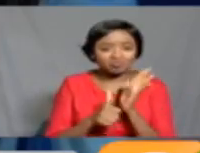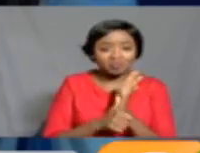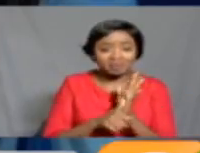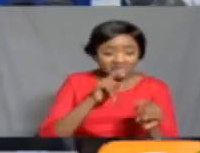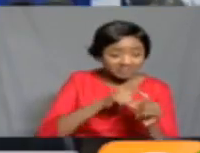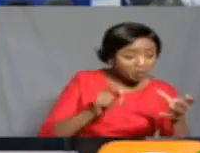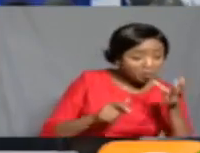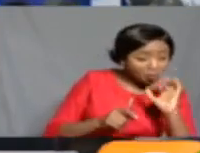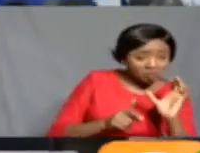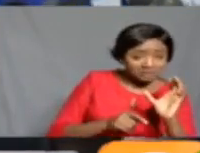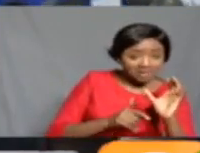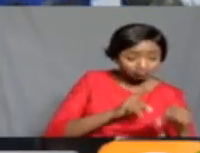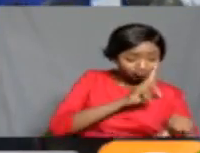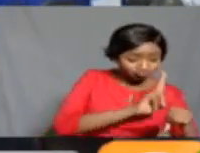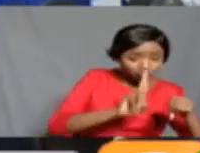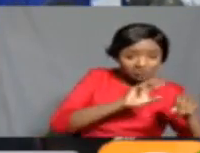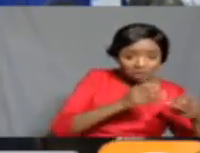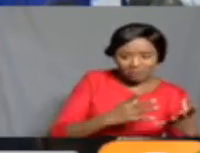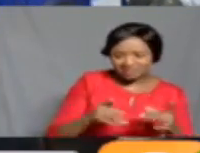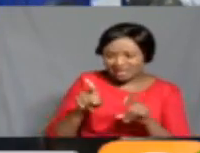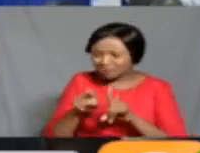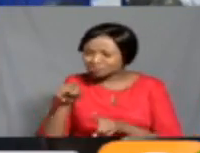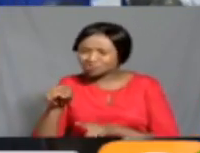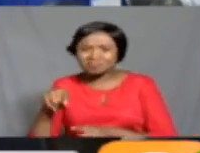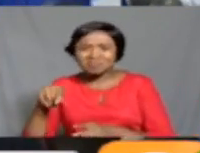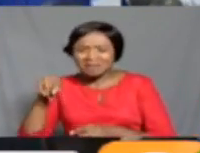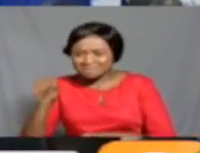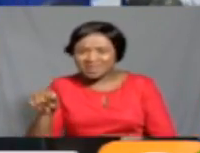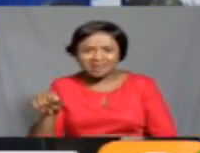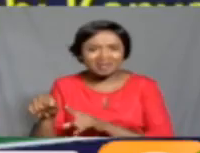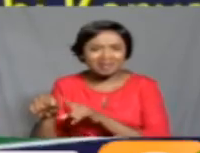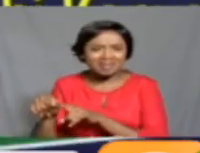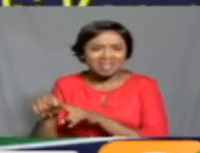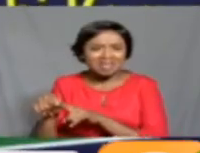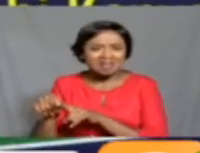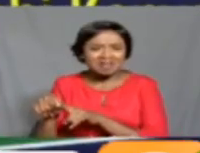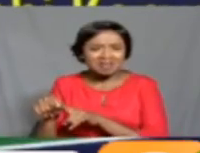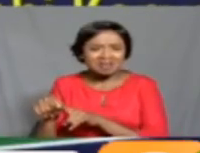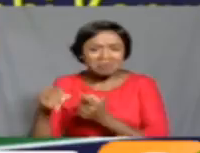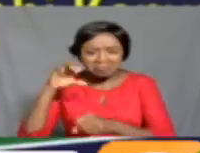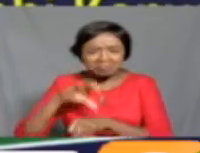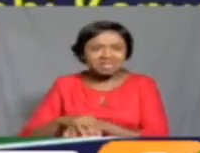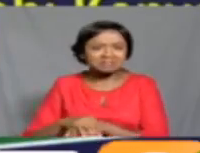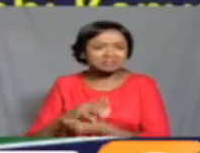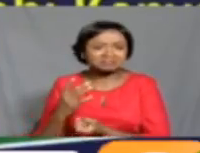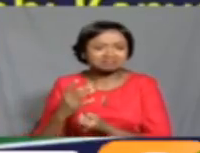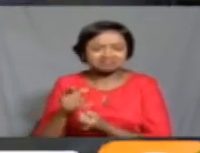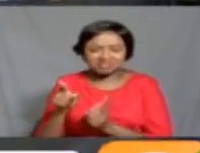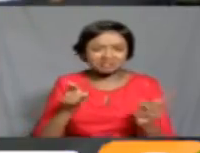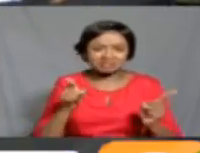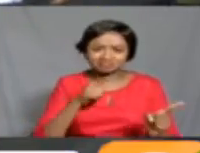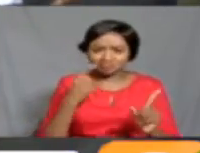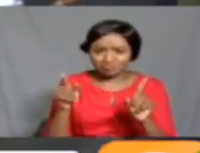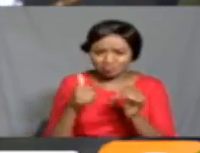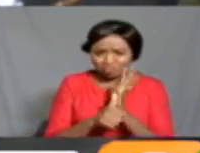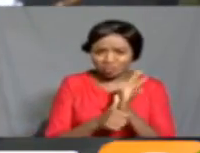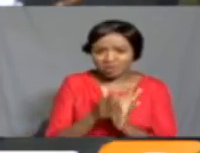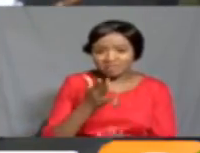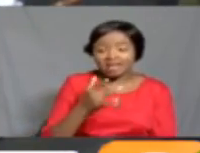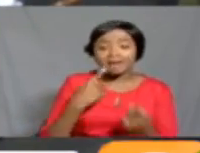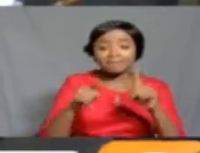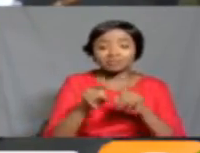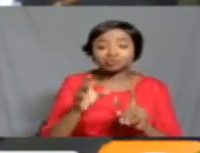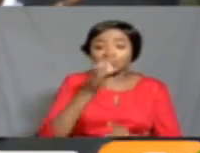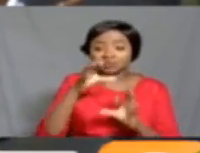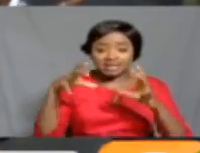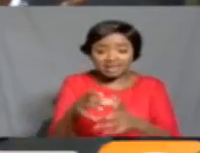water used in provision of the precious commodity and the amount that is billed to consumers. It is against this backdrop that water